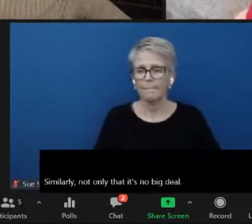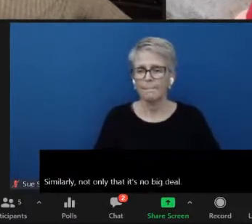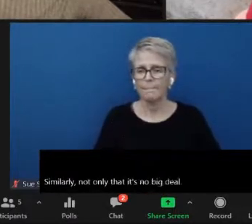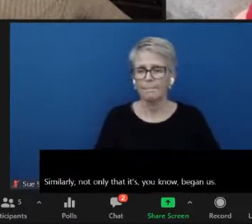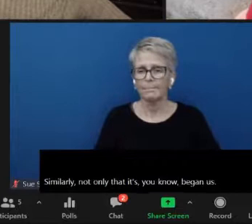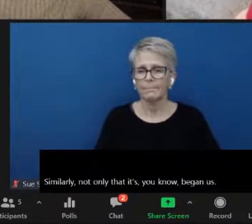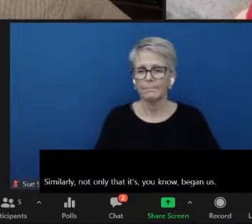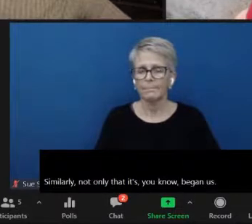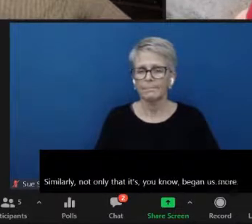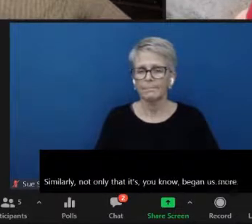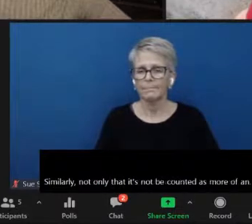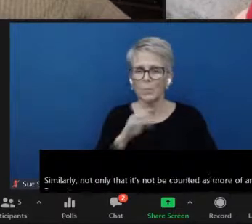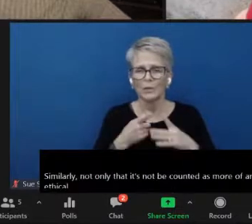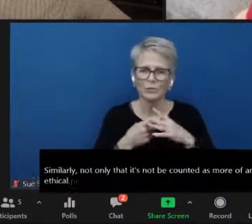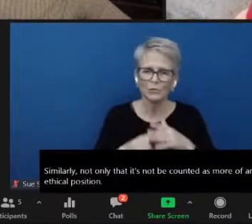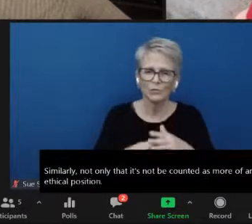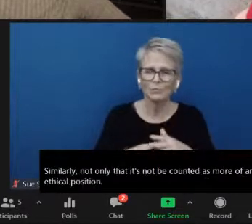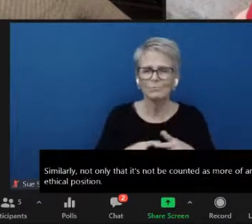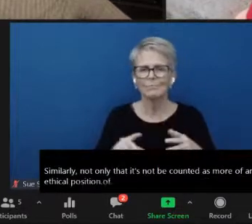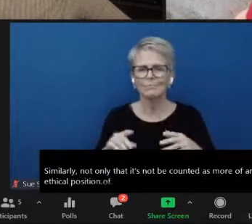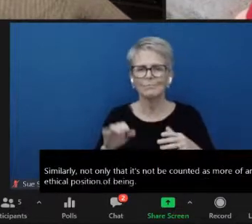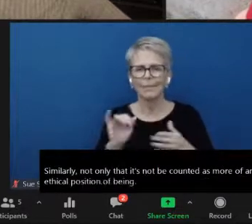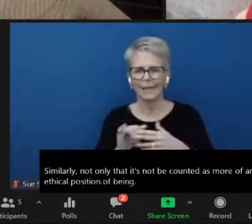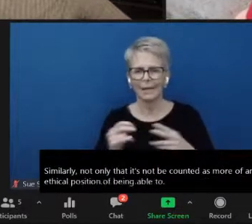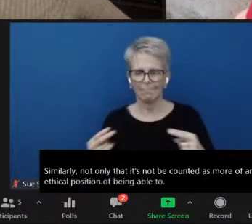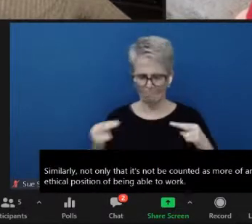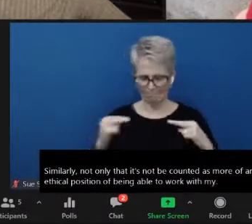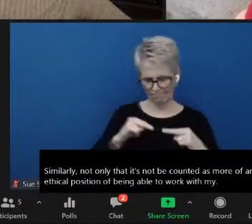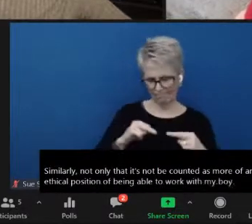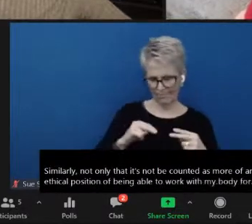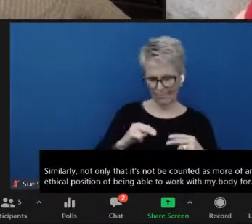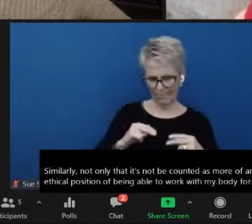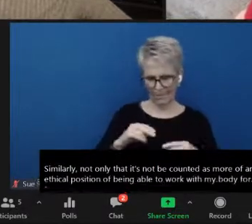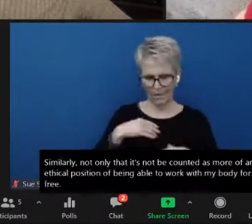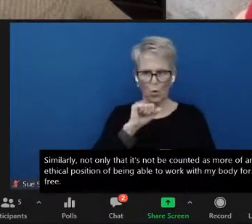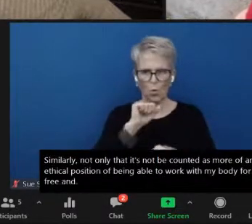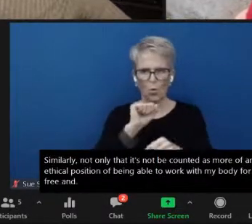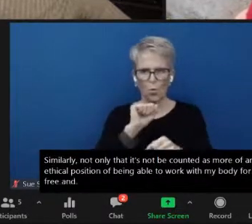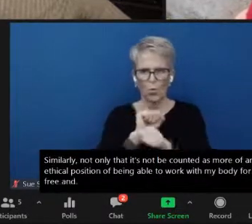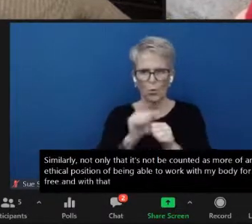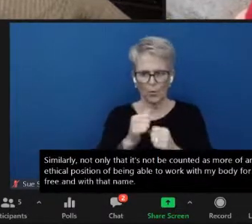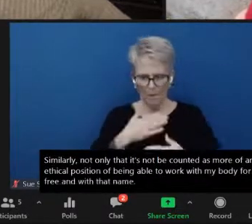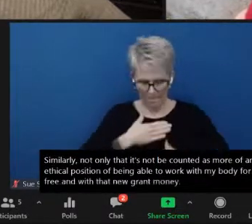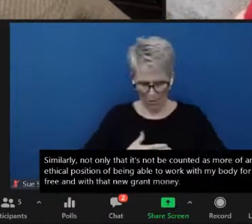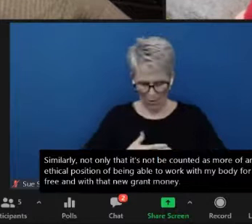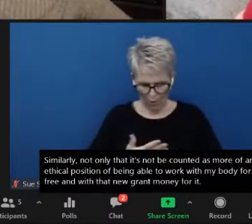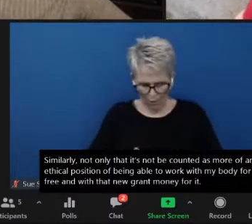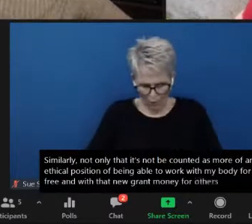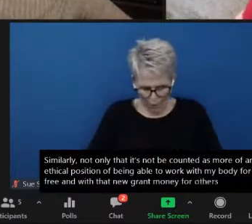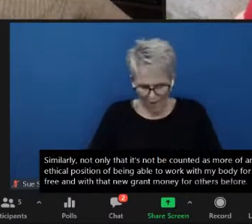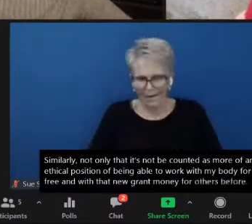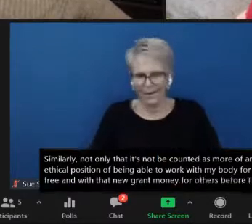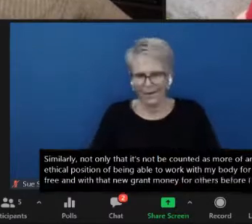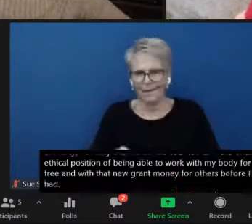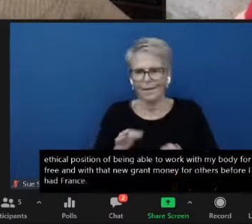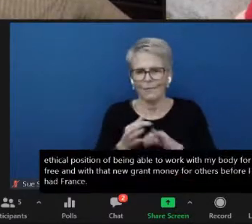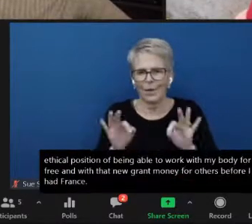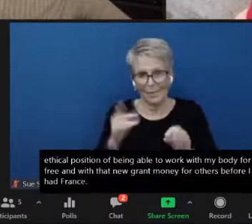becoming this more of an ethical position of being able to work with my body for free and without any grant money for others before I had